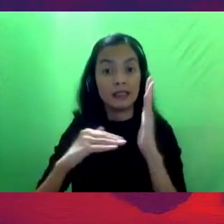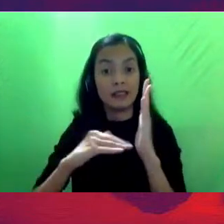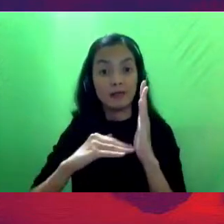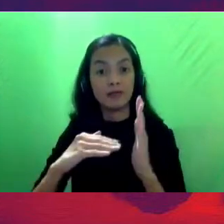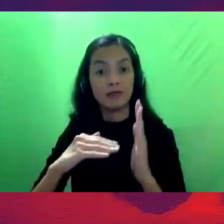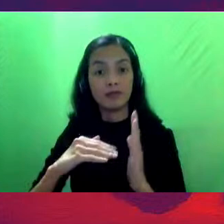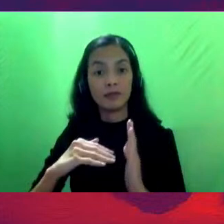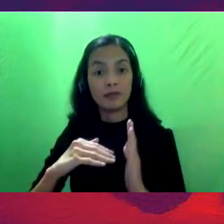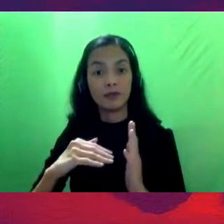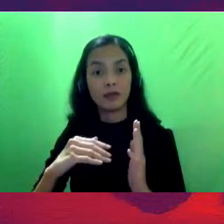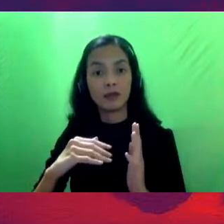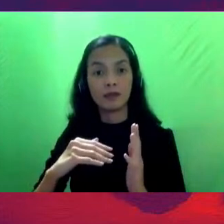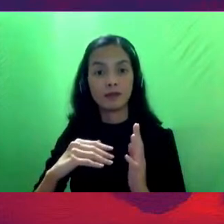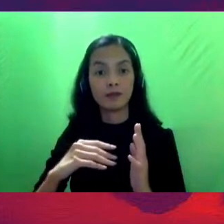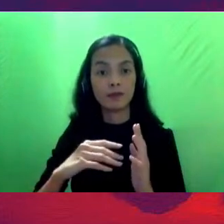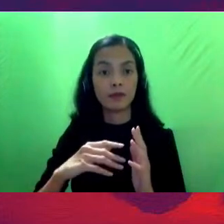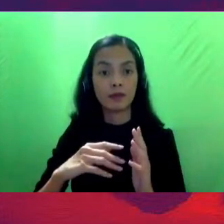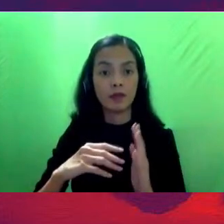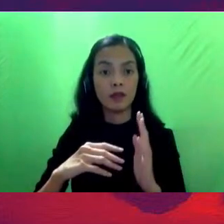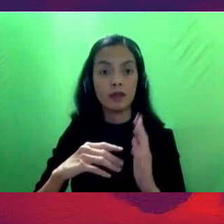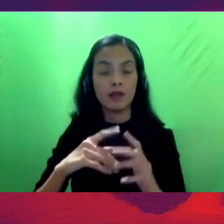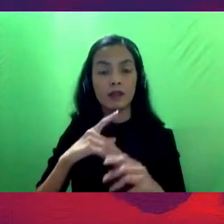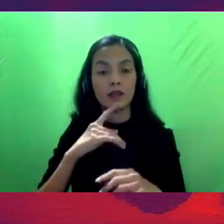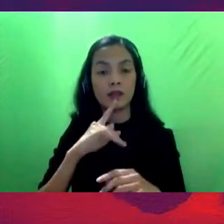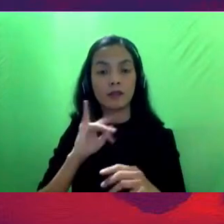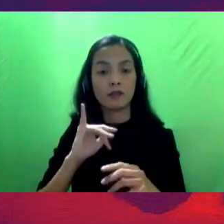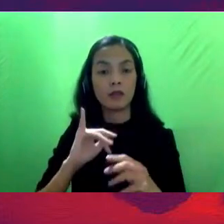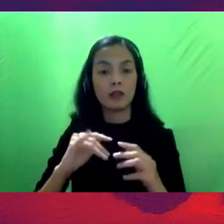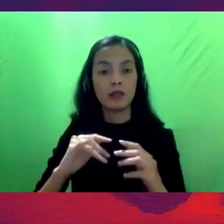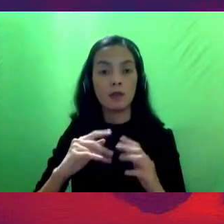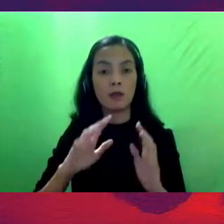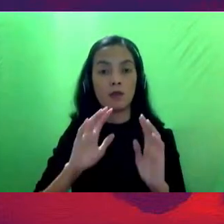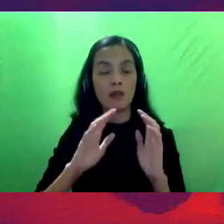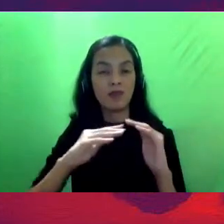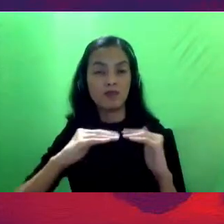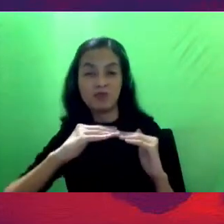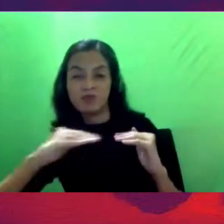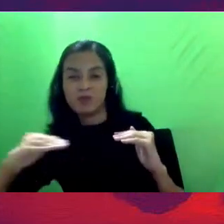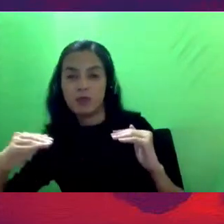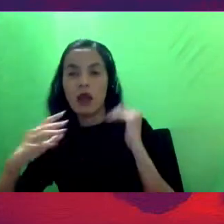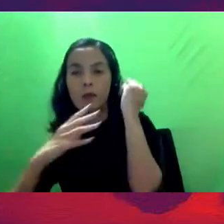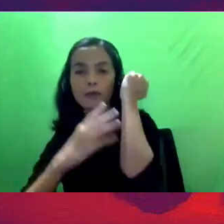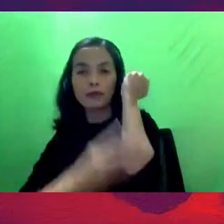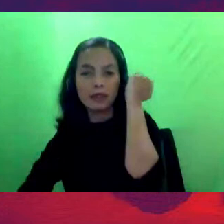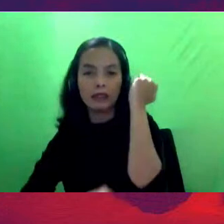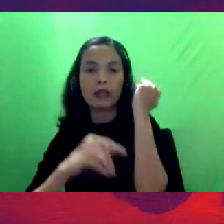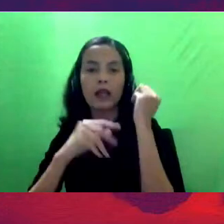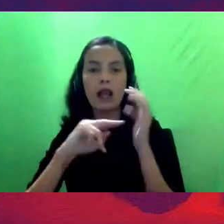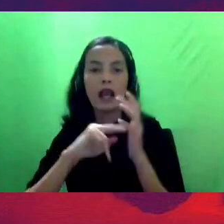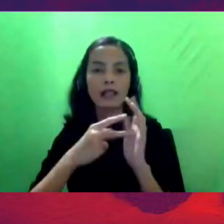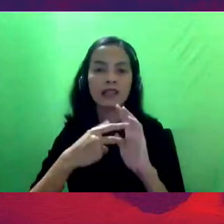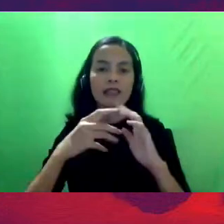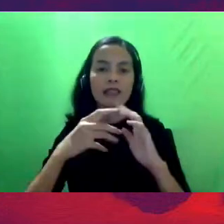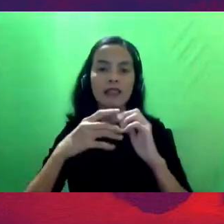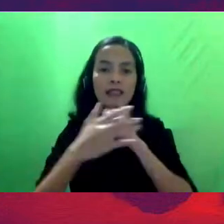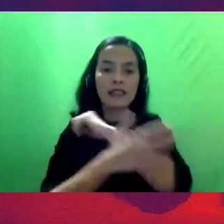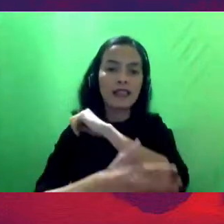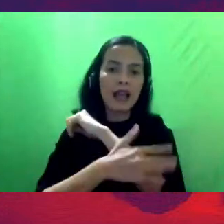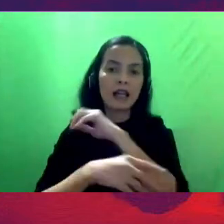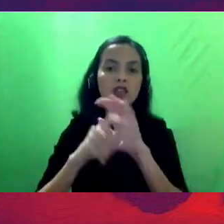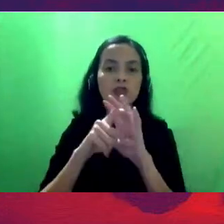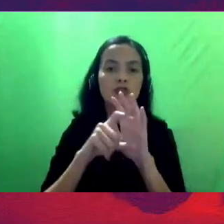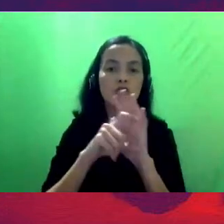most further on the horizontal line are poorer. So these are a group of countries like Burkina Faso,